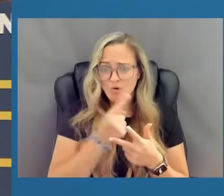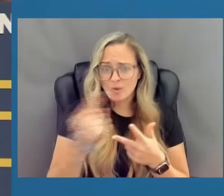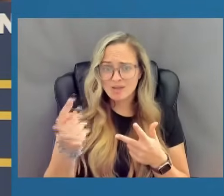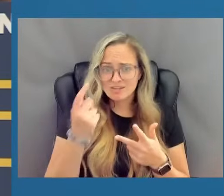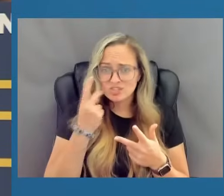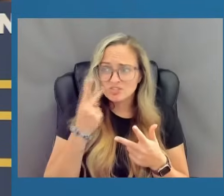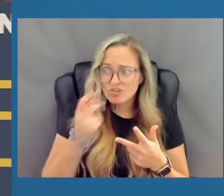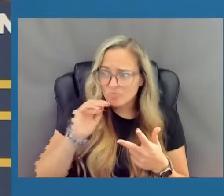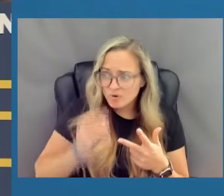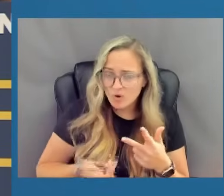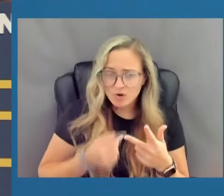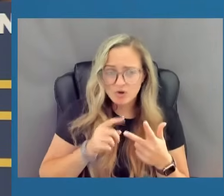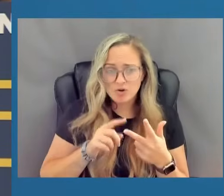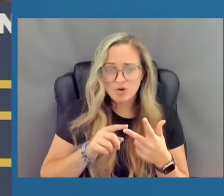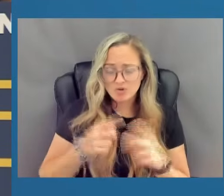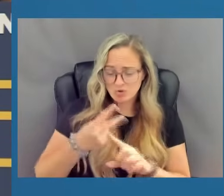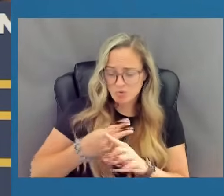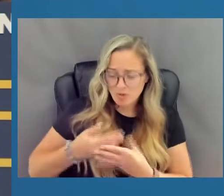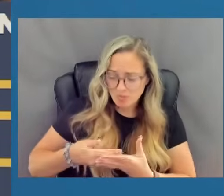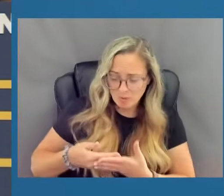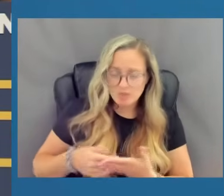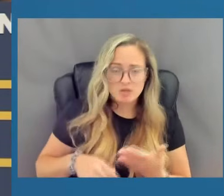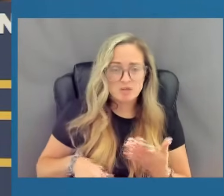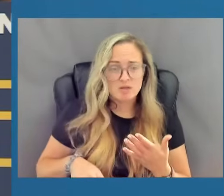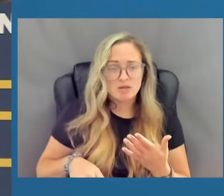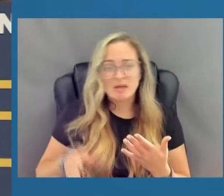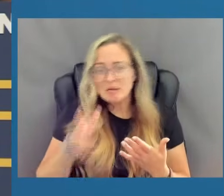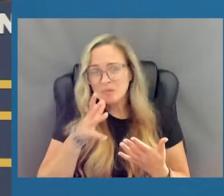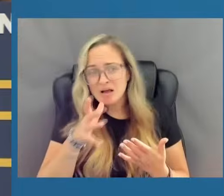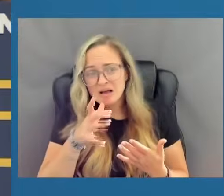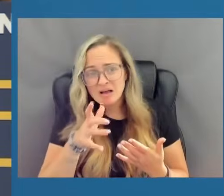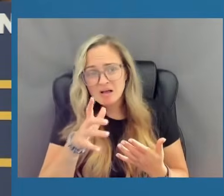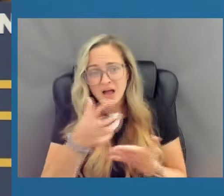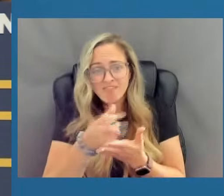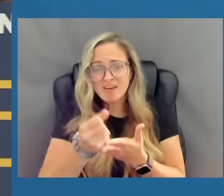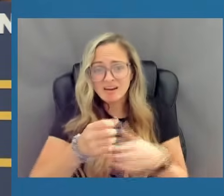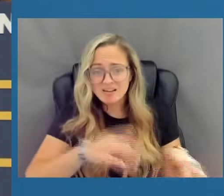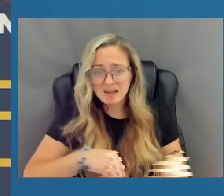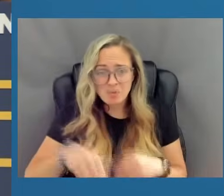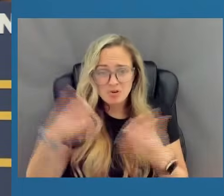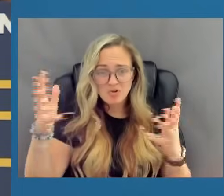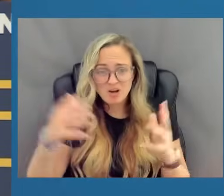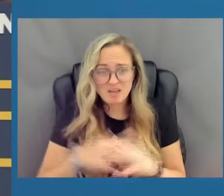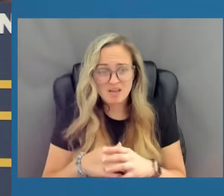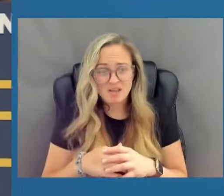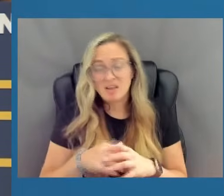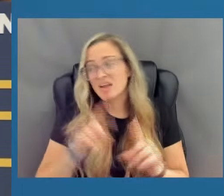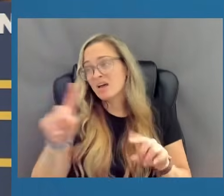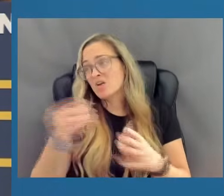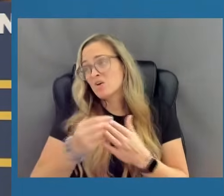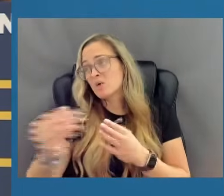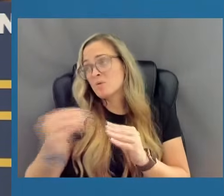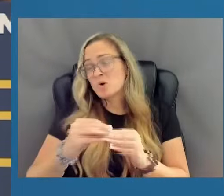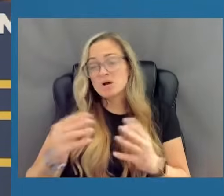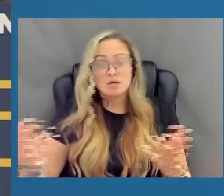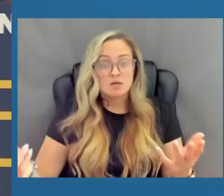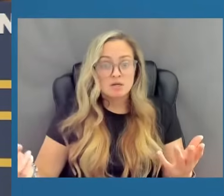her. 2-month-old baby. Mom, I'm out of diapers already. I got to go buy some diapers.